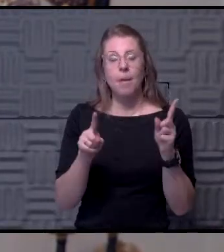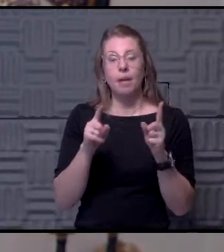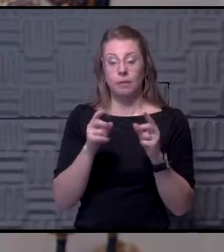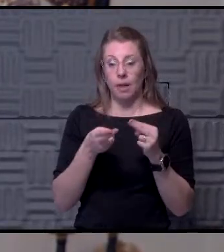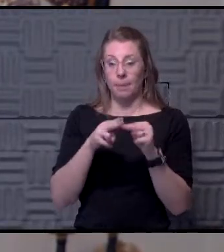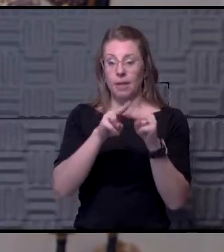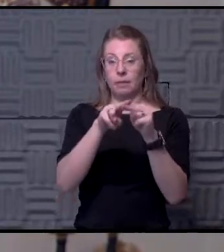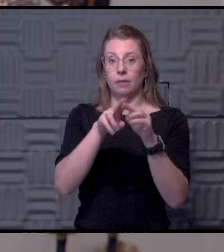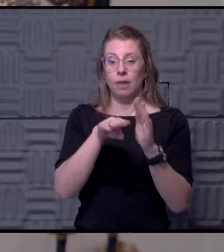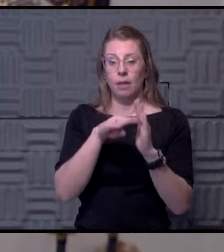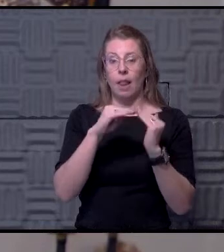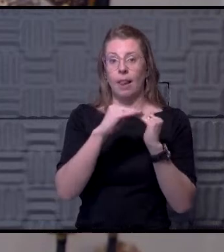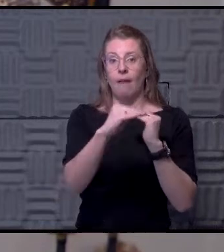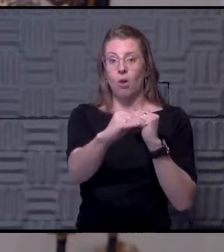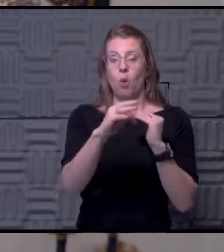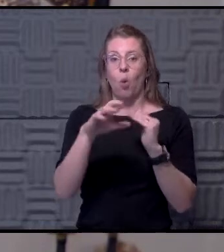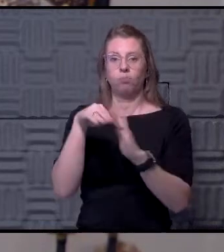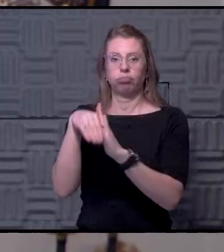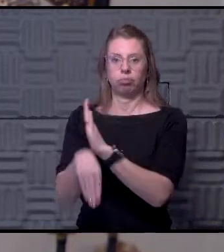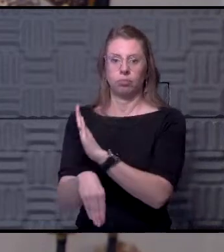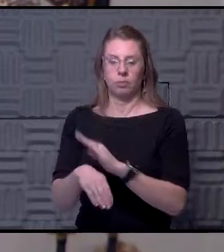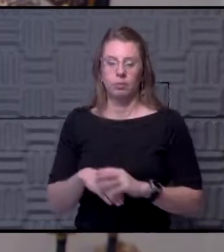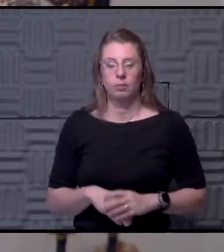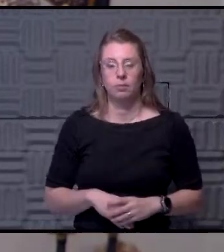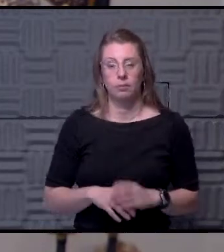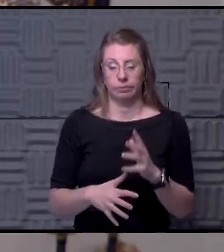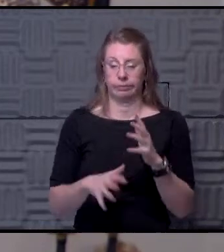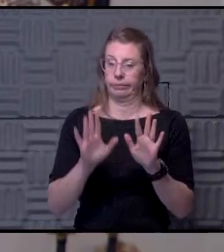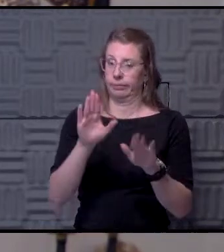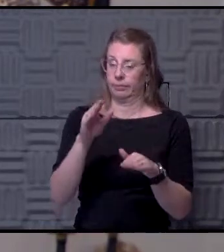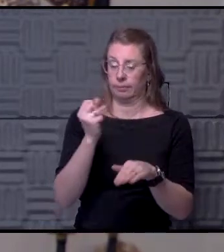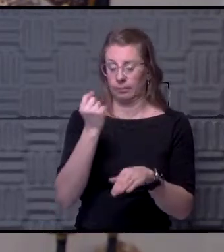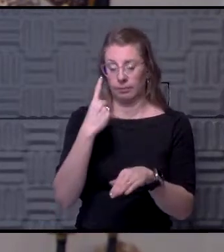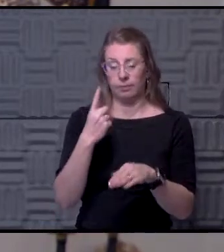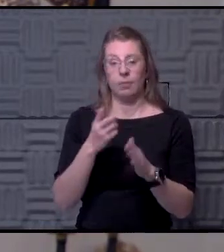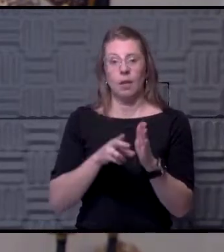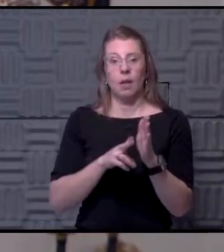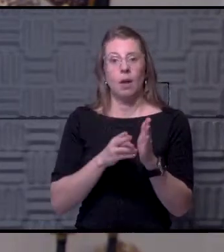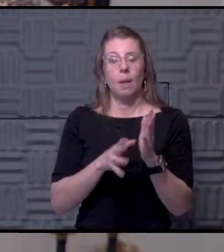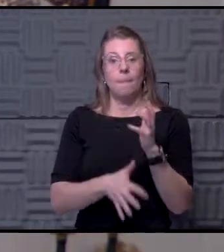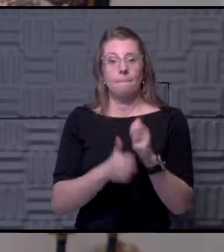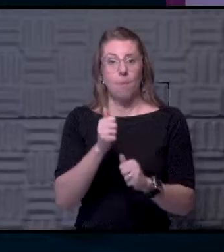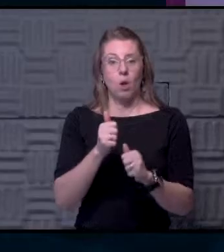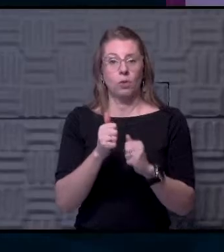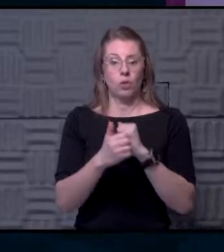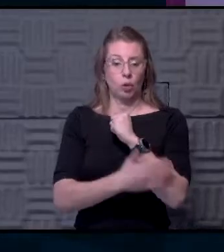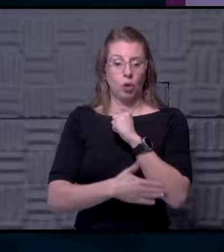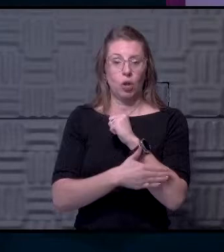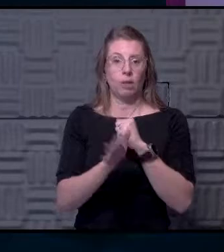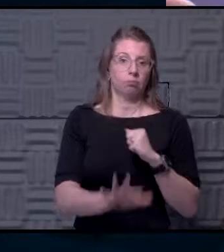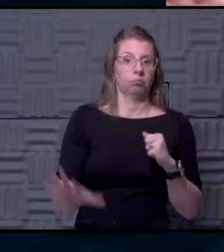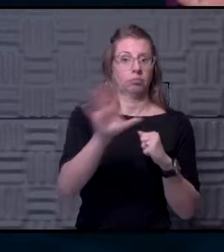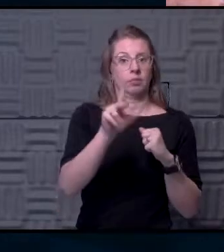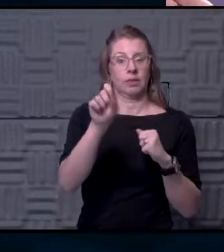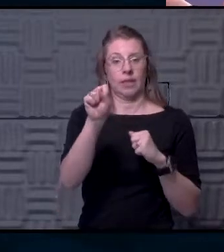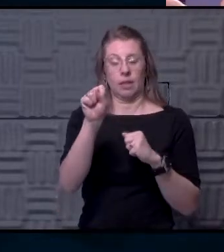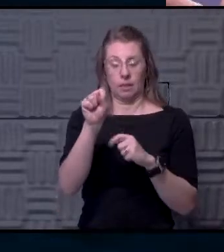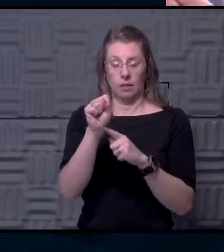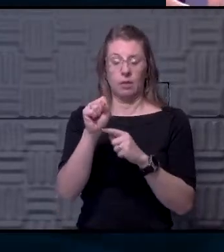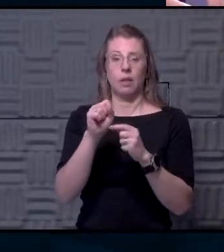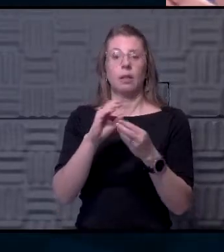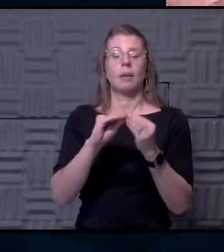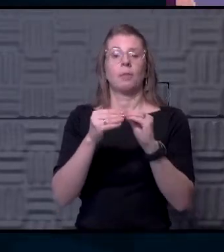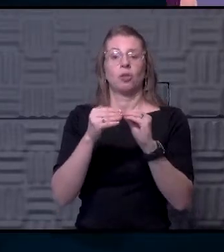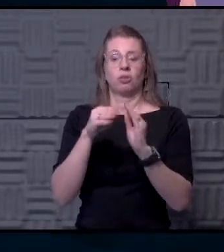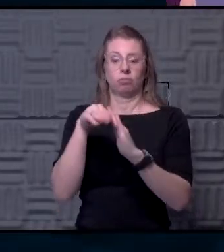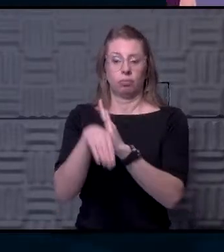level, or it's dropping off. And by the way, mostly in most communities, large and small throughout the state, it's dropping off. Lee Norman loves this topic